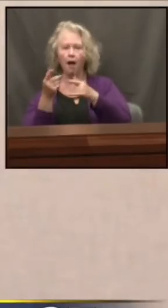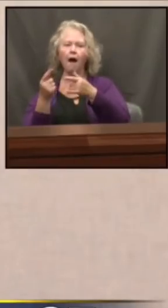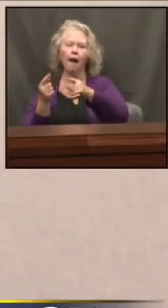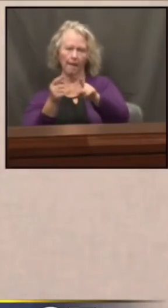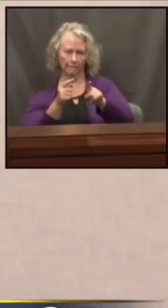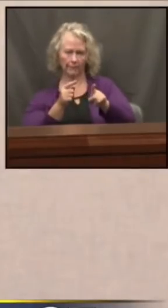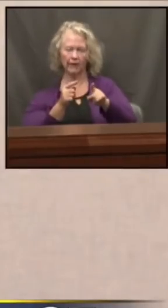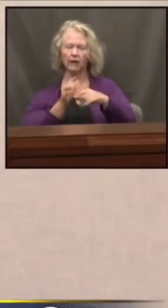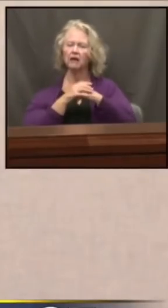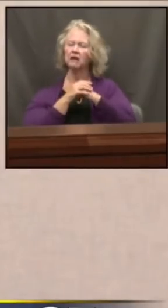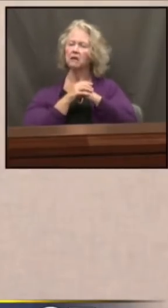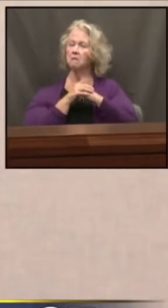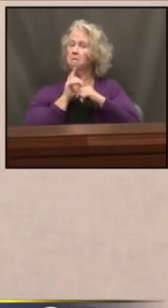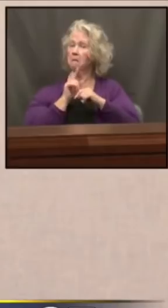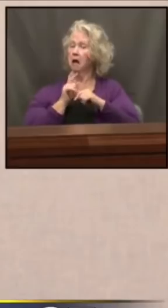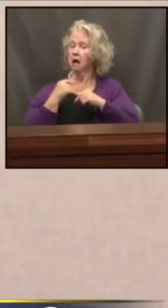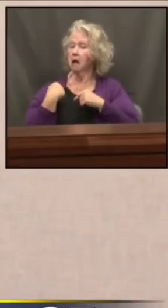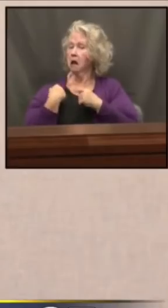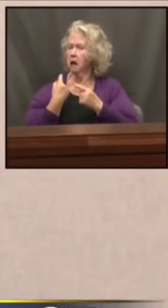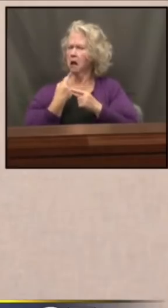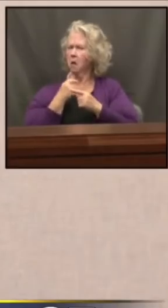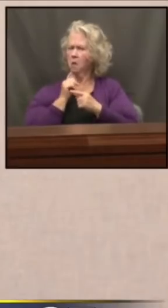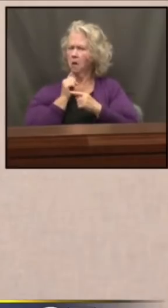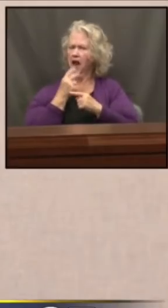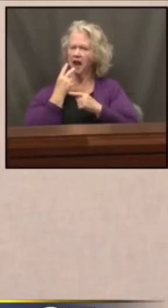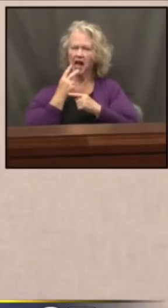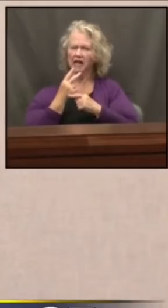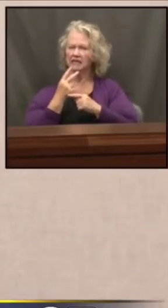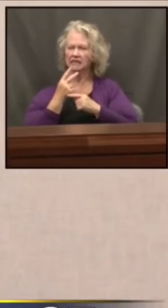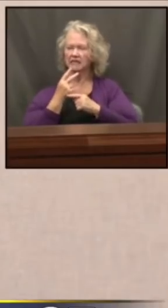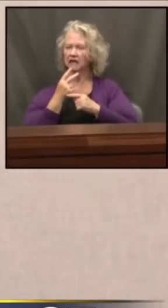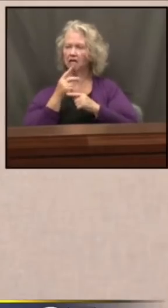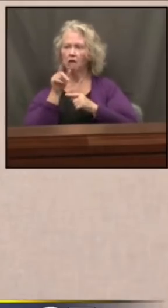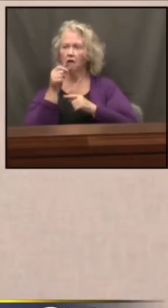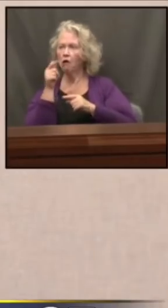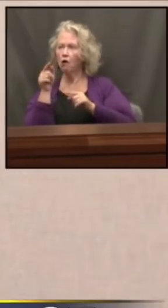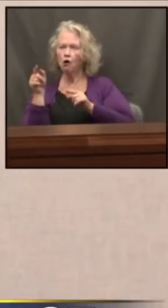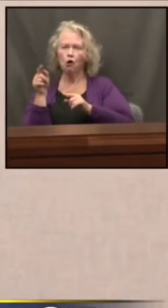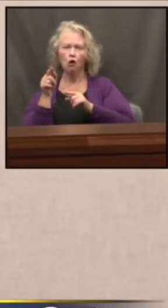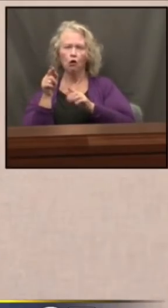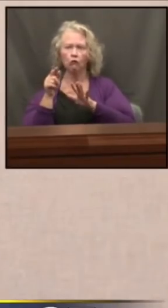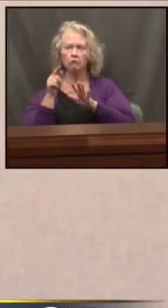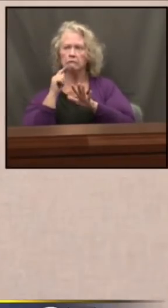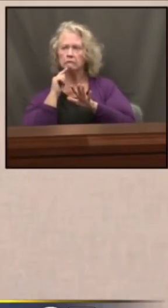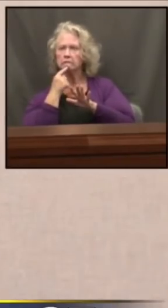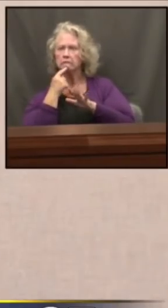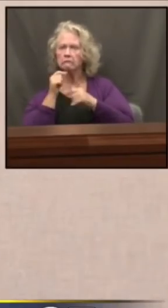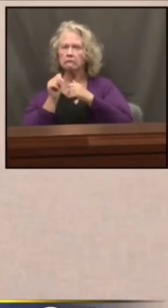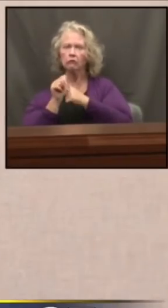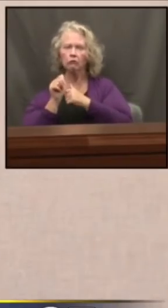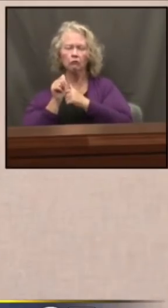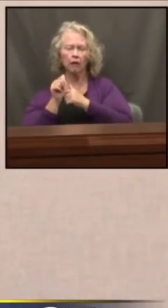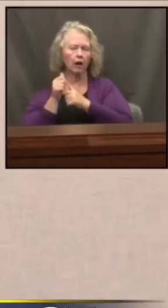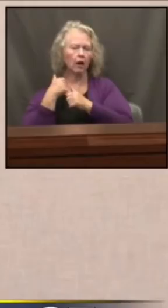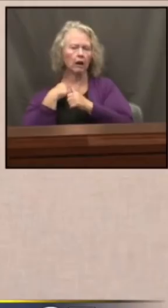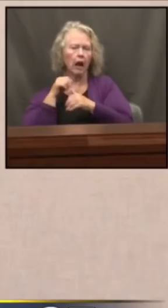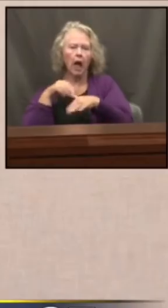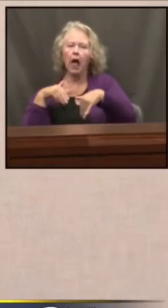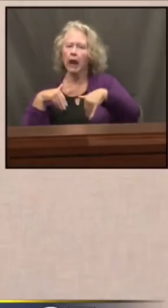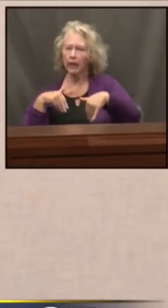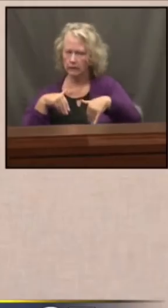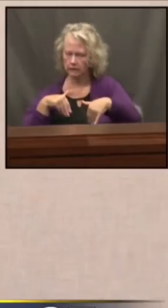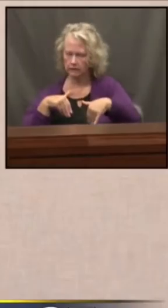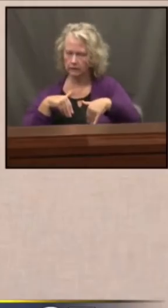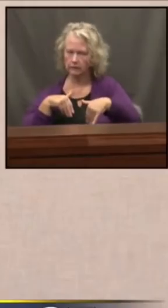Overall, we are not seeing a threat from a variant at this point that we think is imminent or